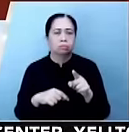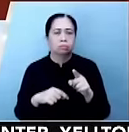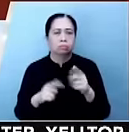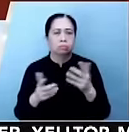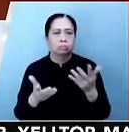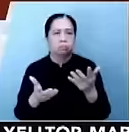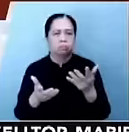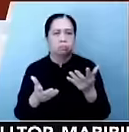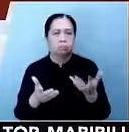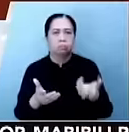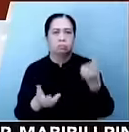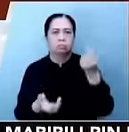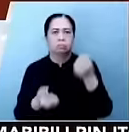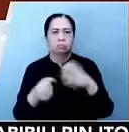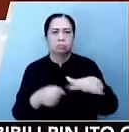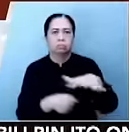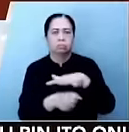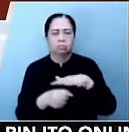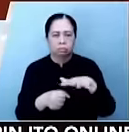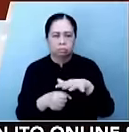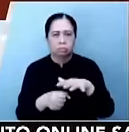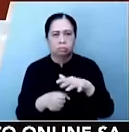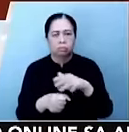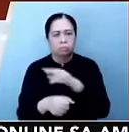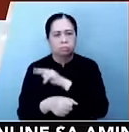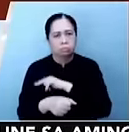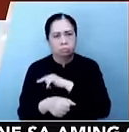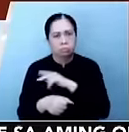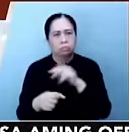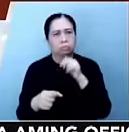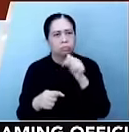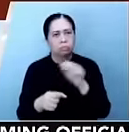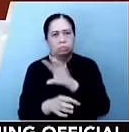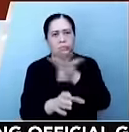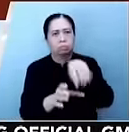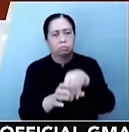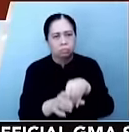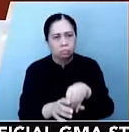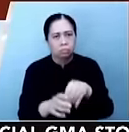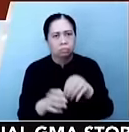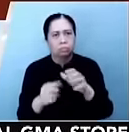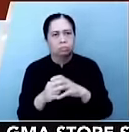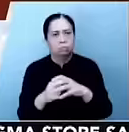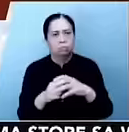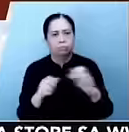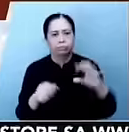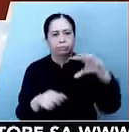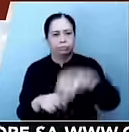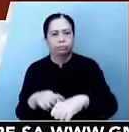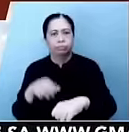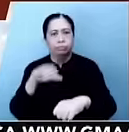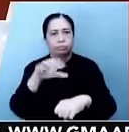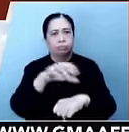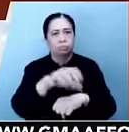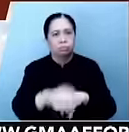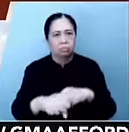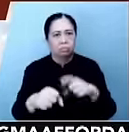territorial in nature, not involving the encroachment of